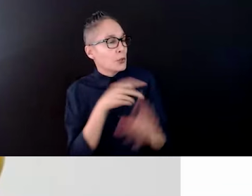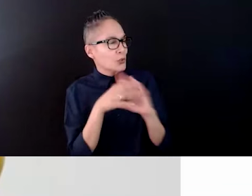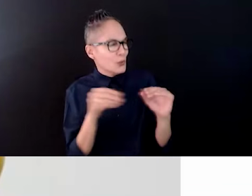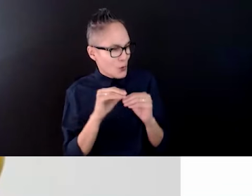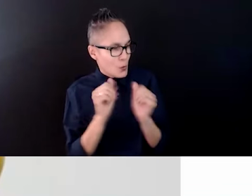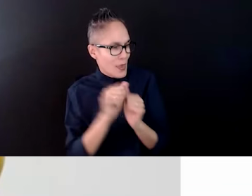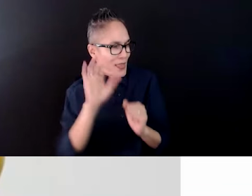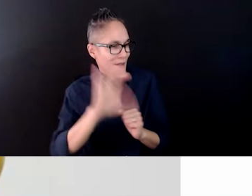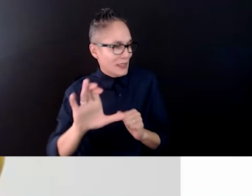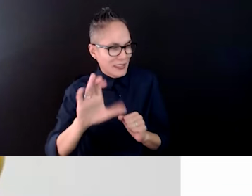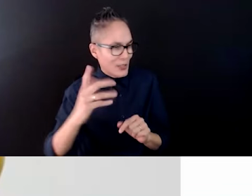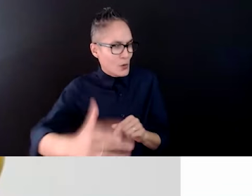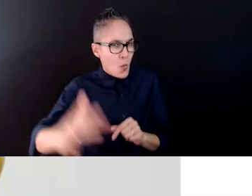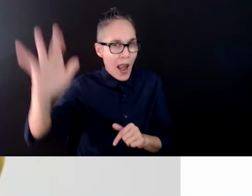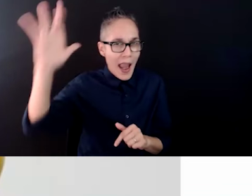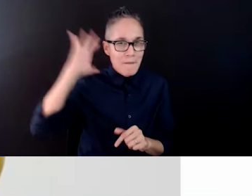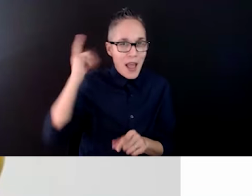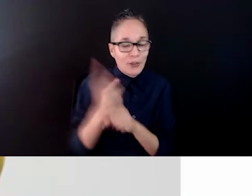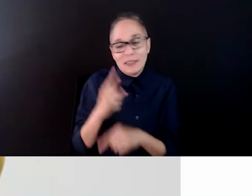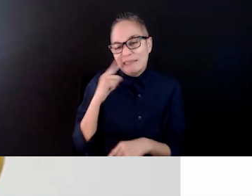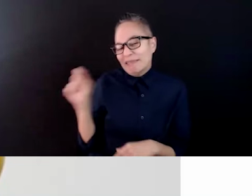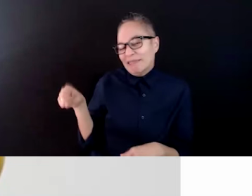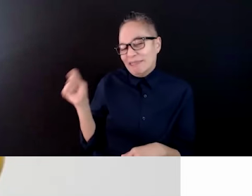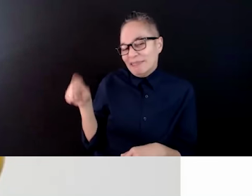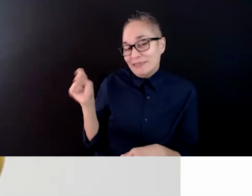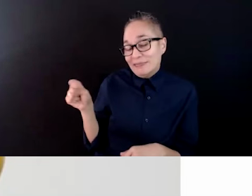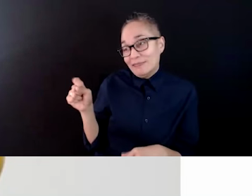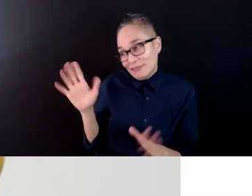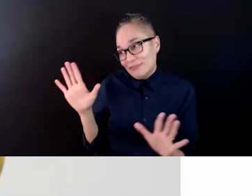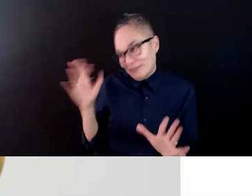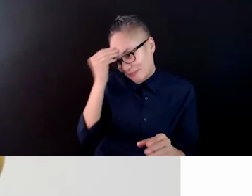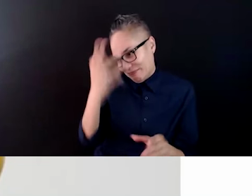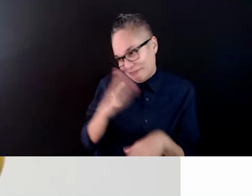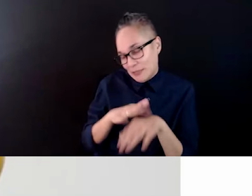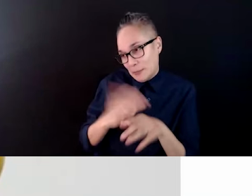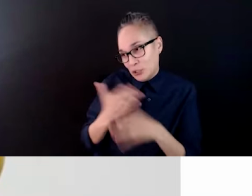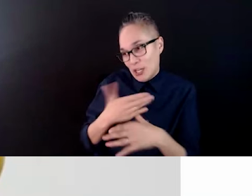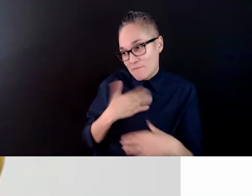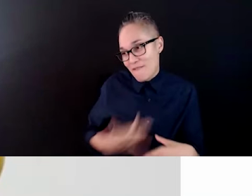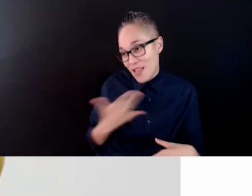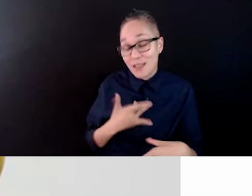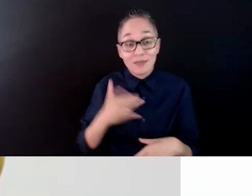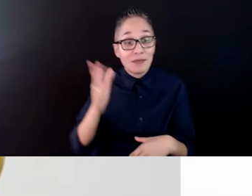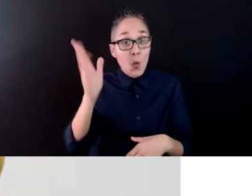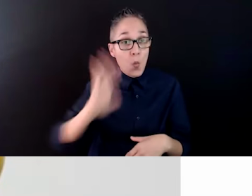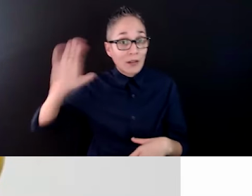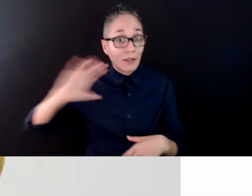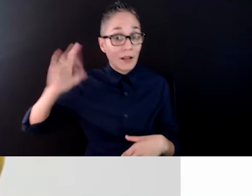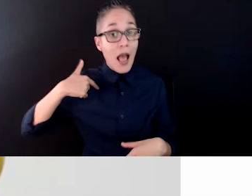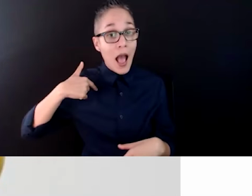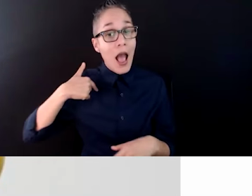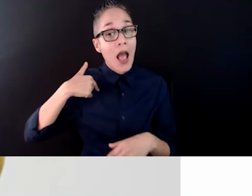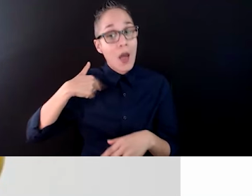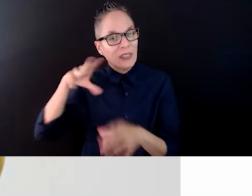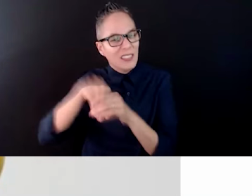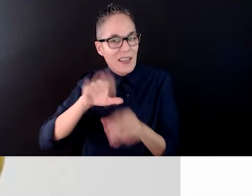though. Yes. Okay. So I'm gonna get in my feels. Once upon a time, I was a CalWorks student and I